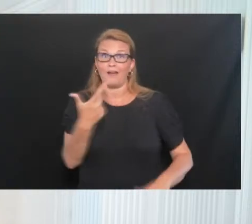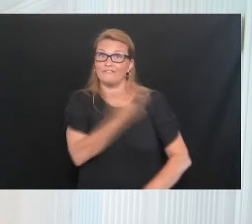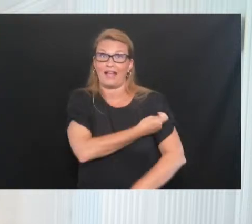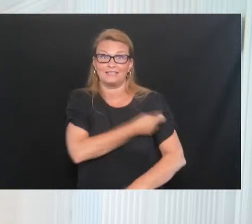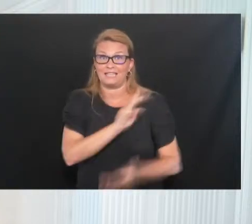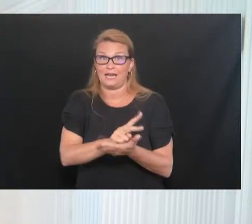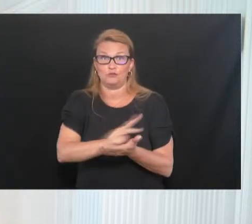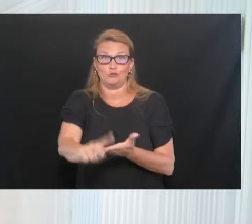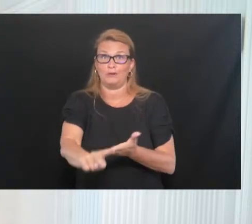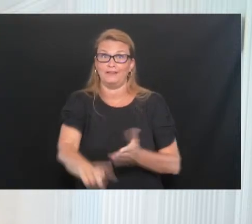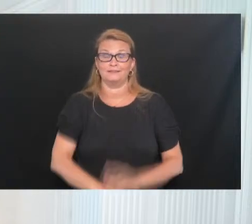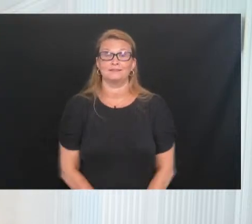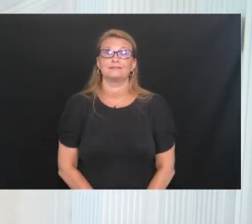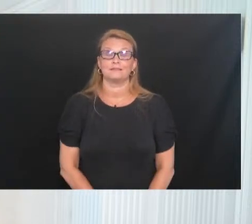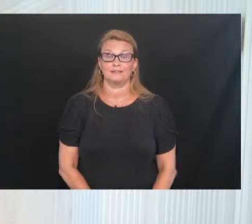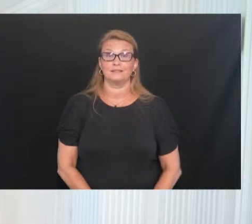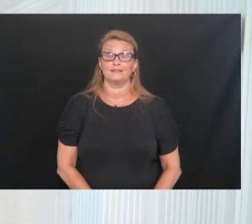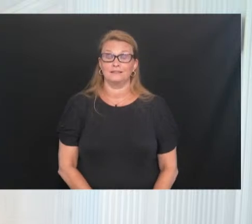Thanks.